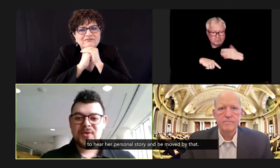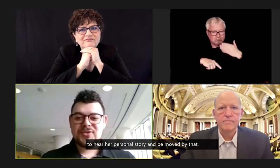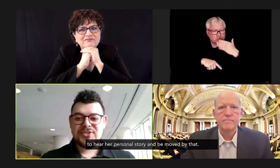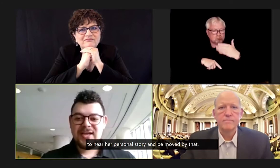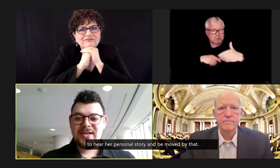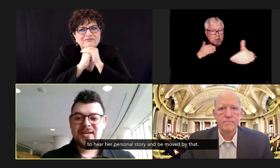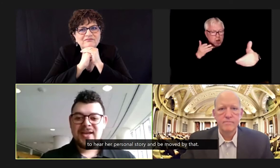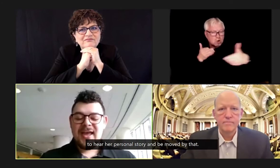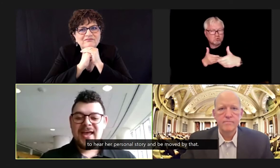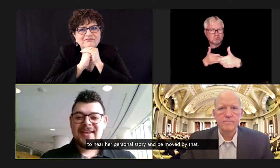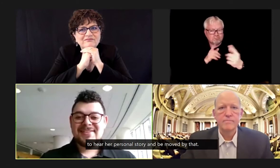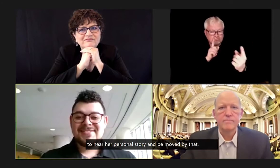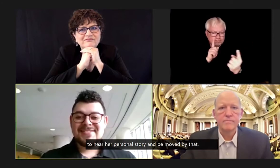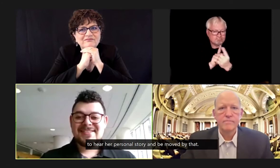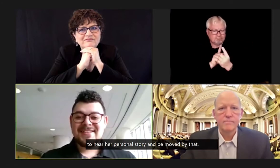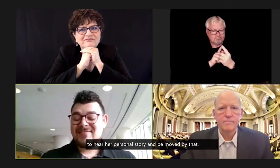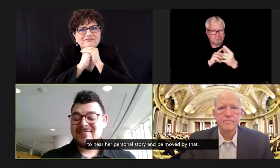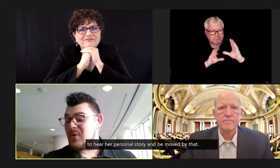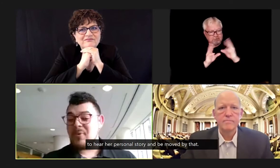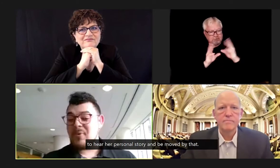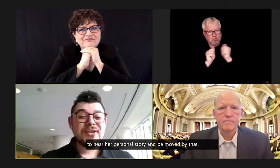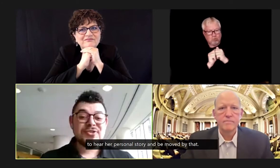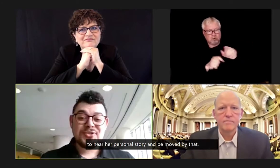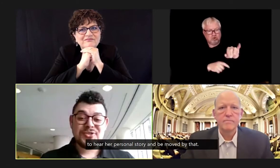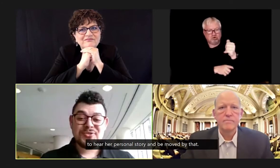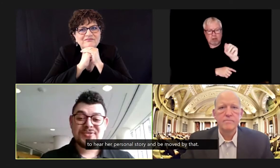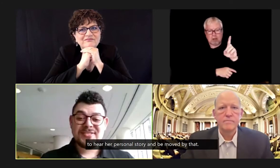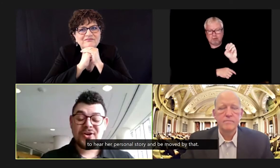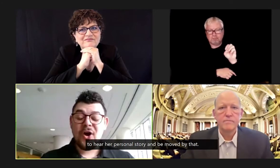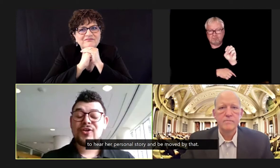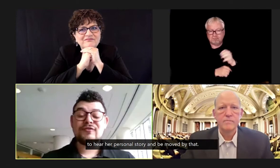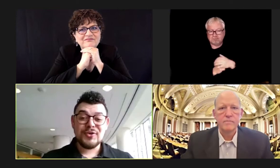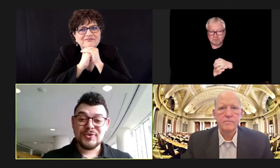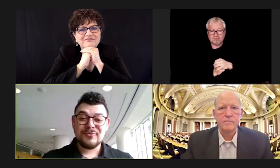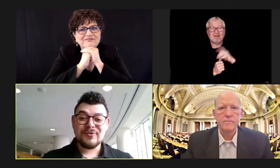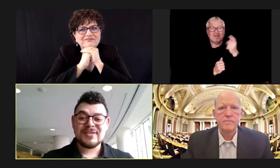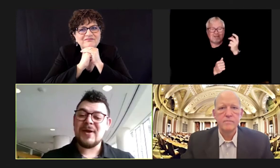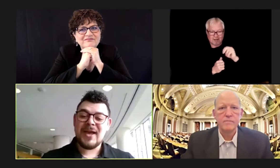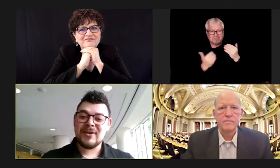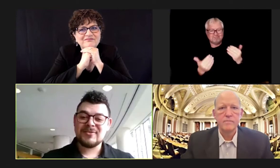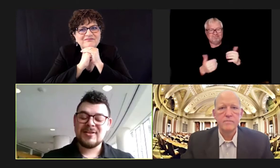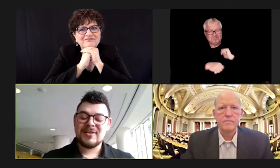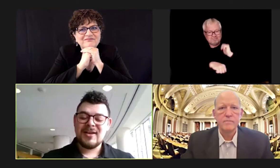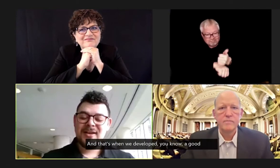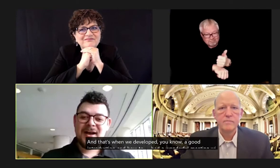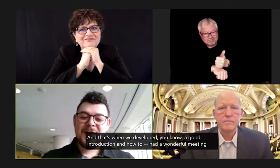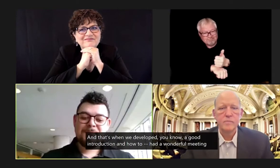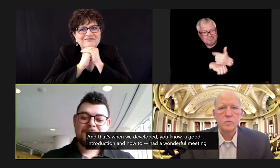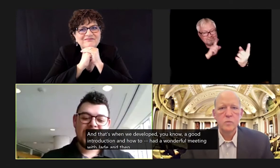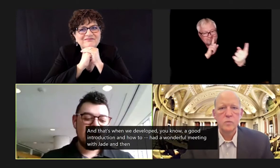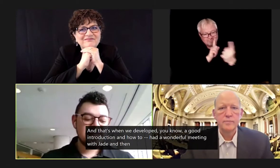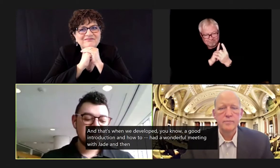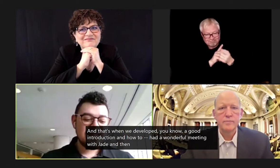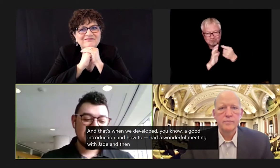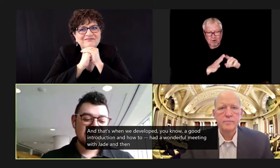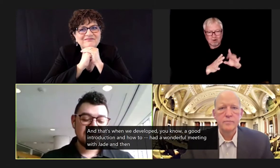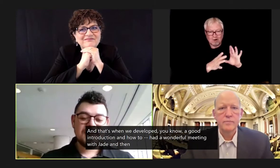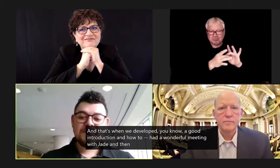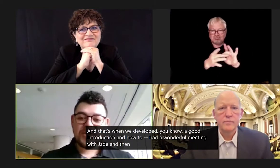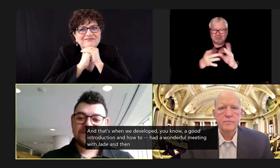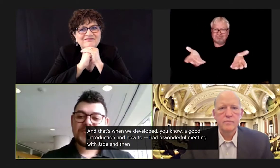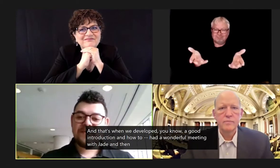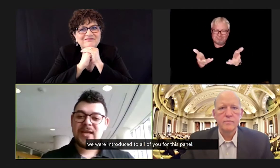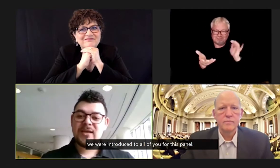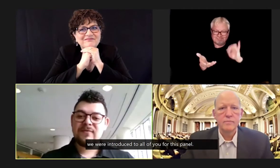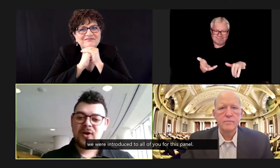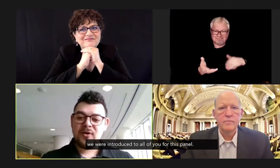meeting with Jade. And then we were introduced to all of you for this panel. And I would say that that's the